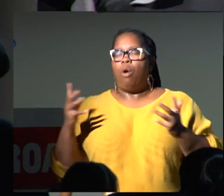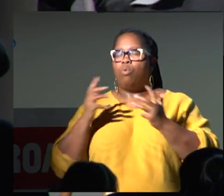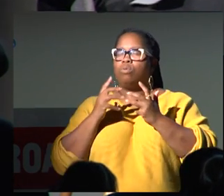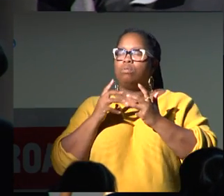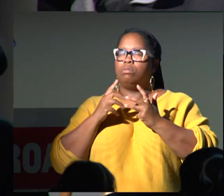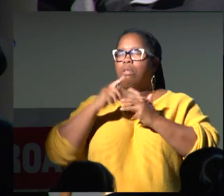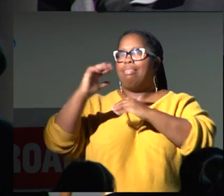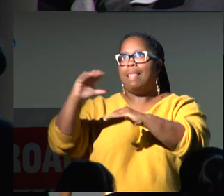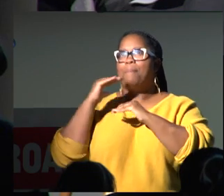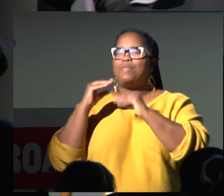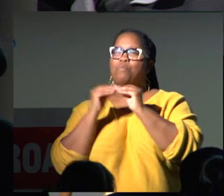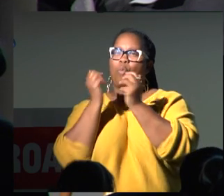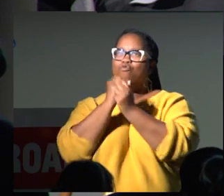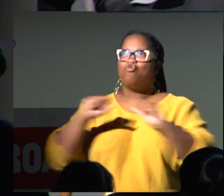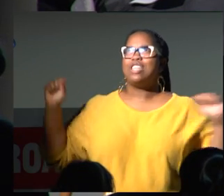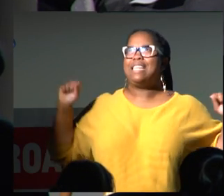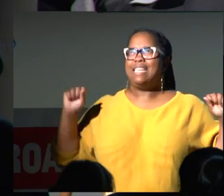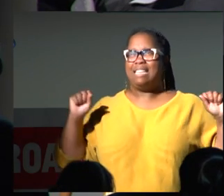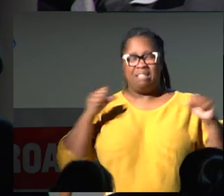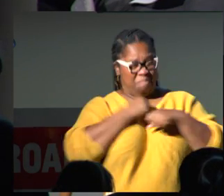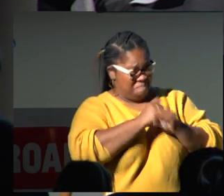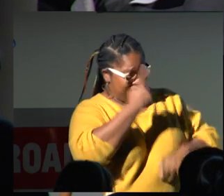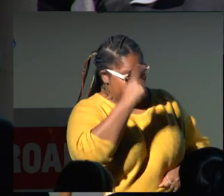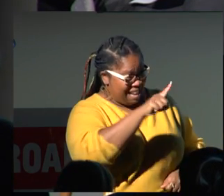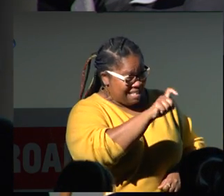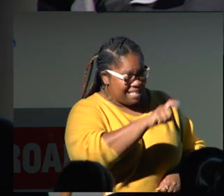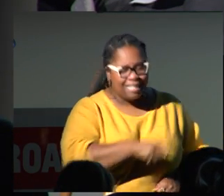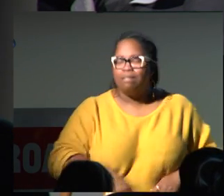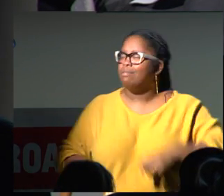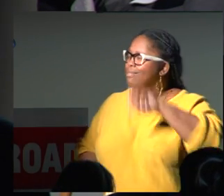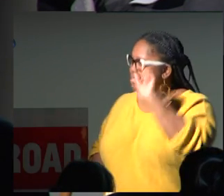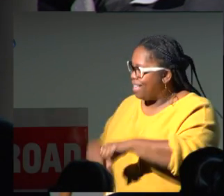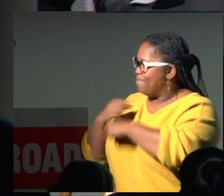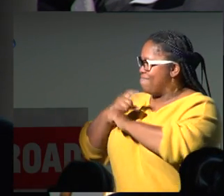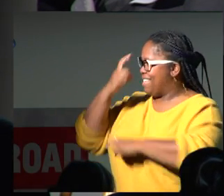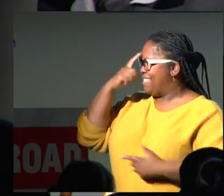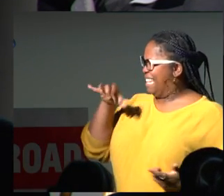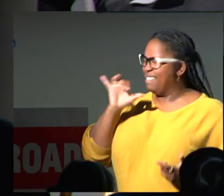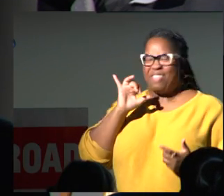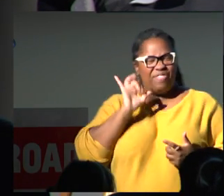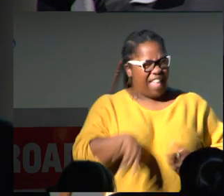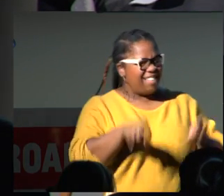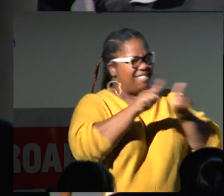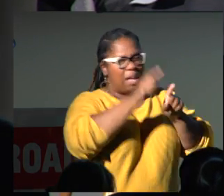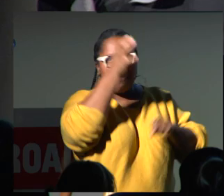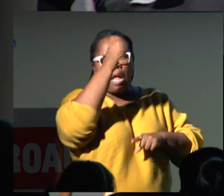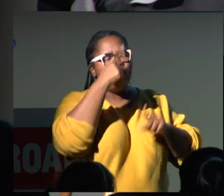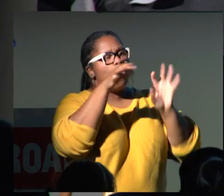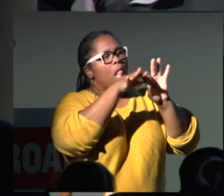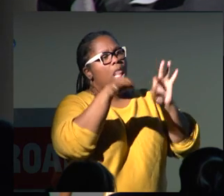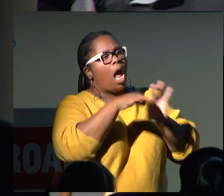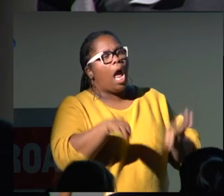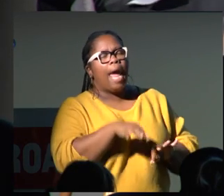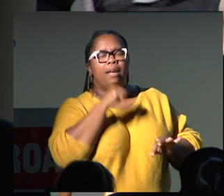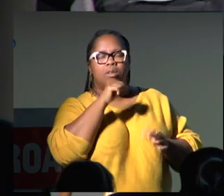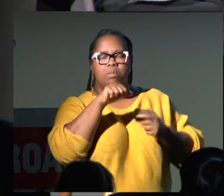you have more freedom. Yeah. Does that make sense? That makes sense. That's what we do when we learn lines. You don't learn them in a certain way by rote. Yes, because ma'am. When you stand